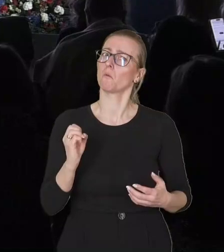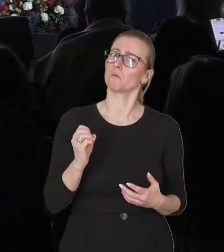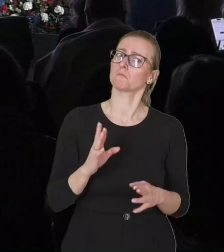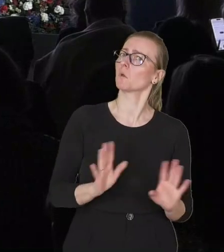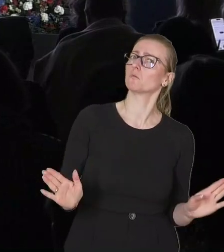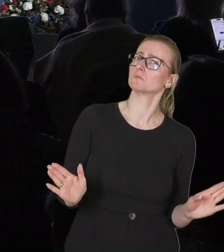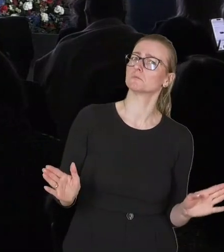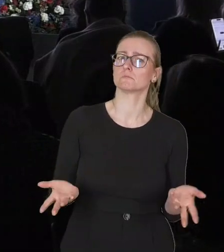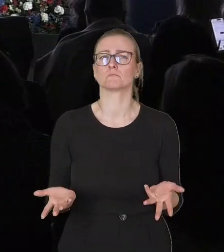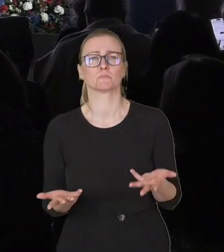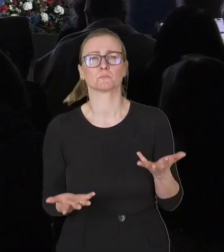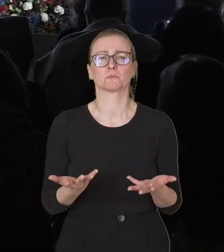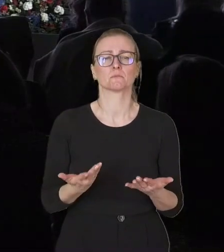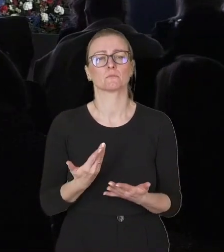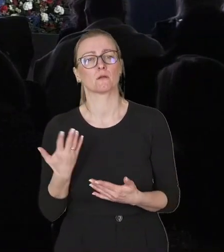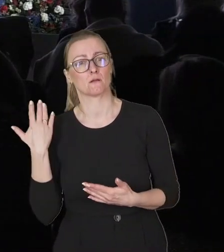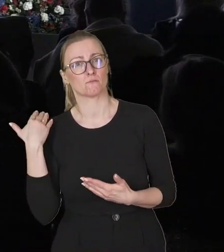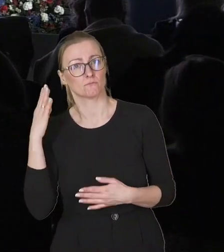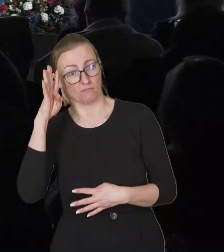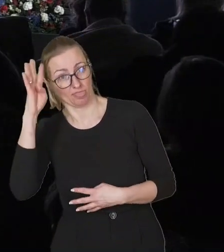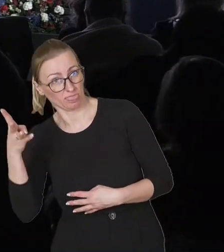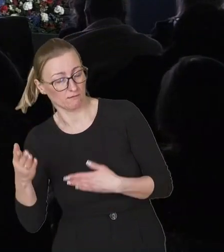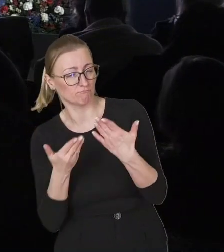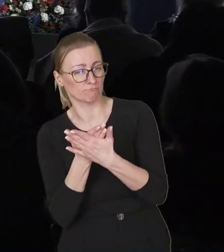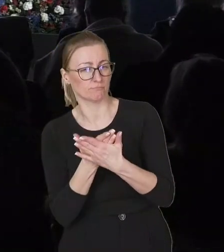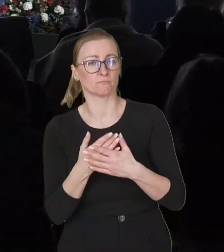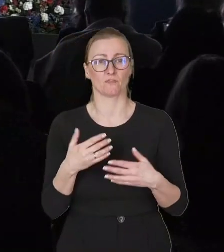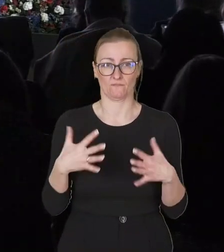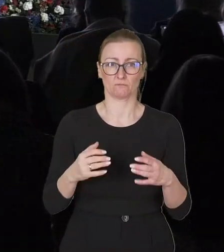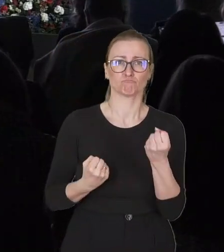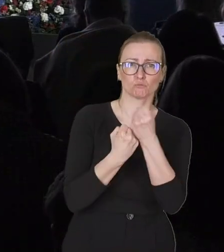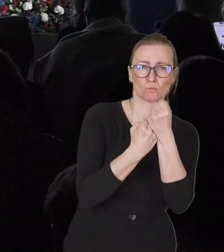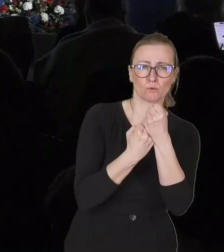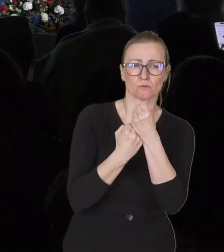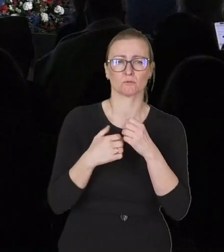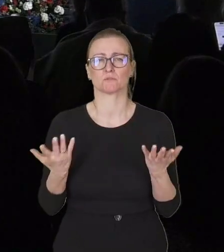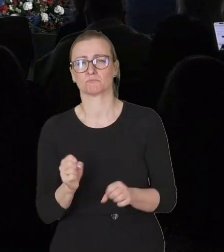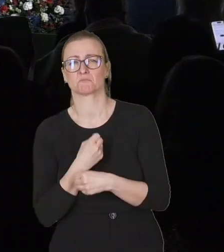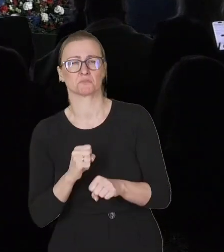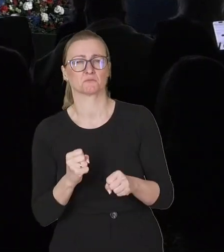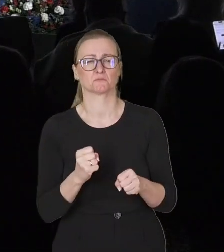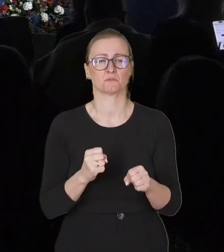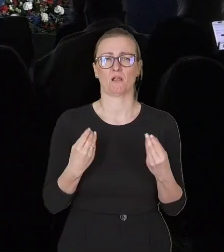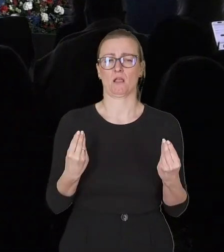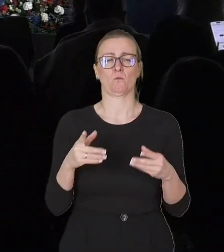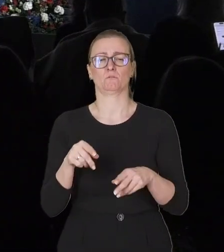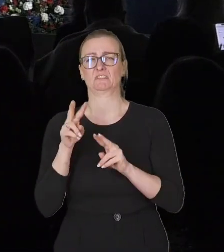the support mechanism for the strong presence of the cohesion policy in the